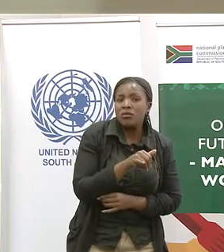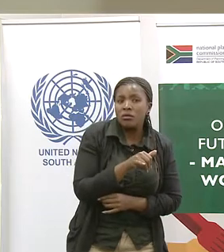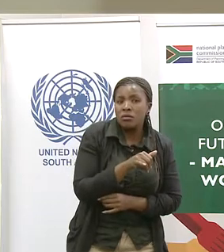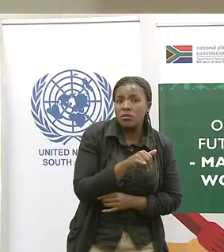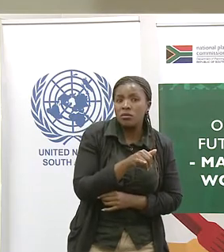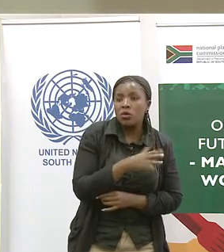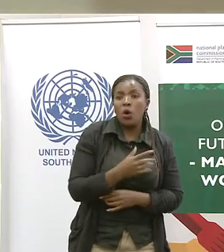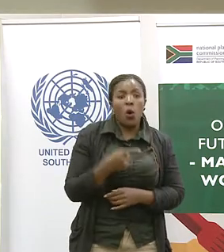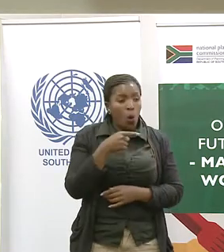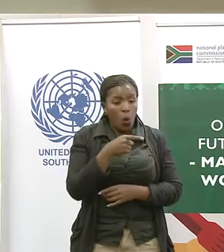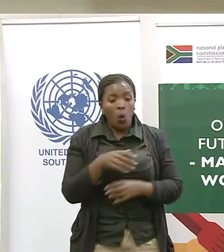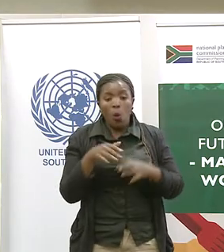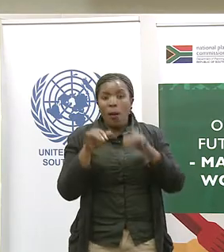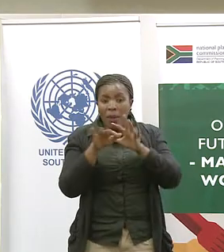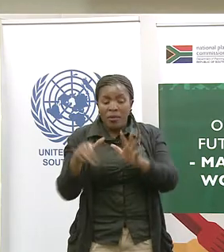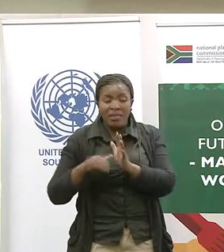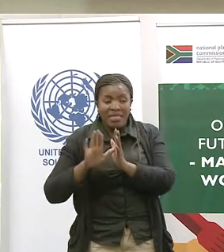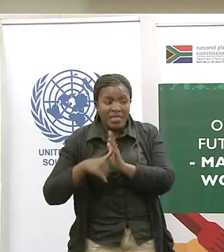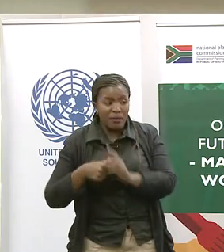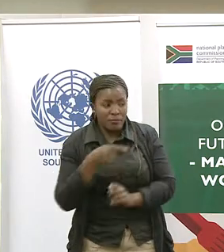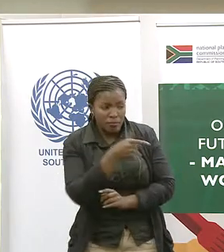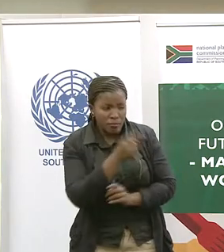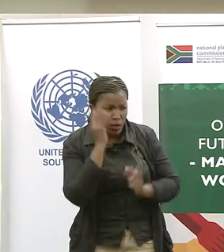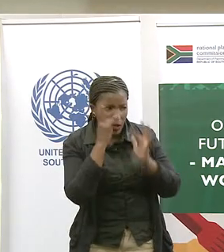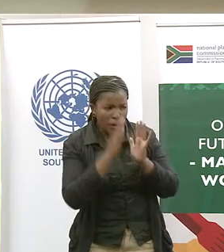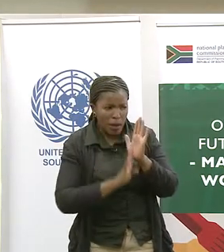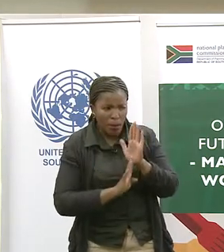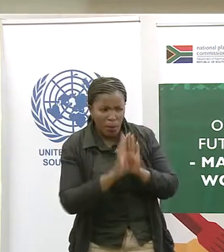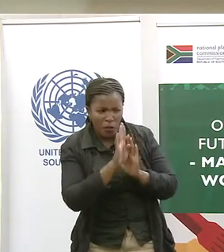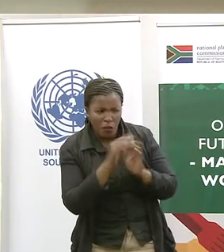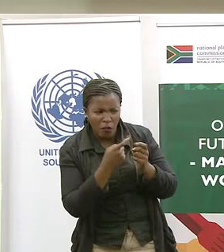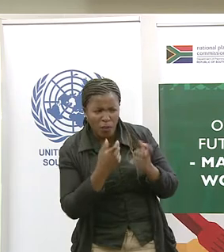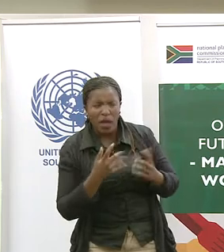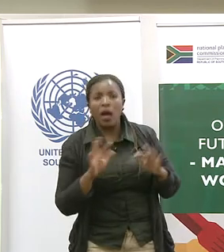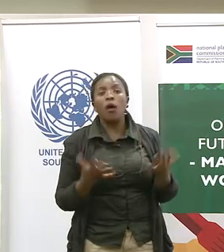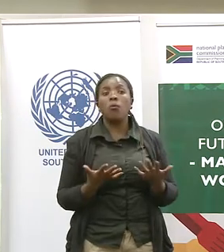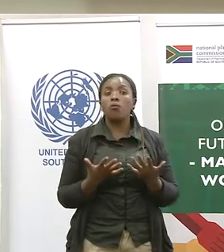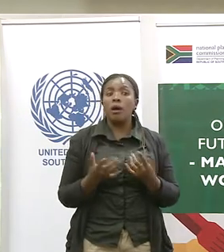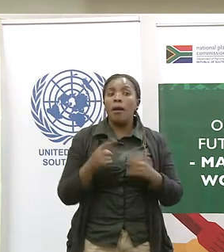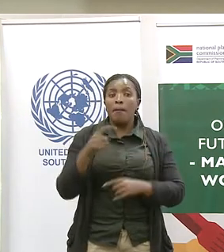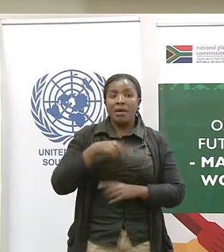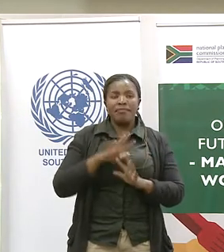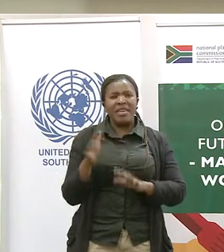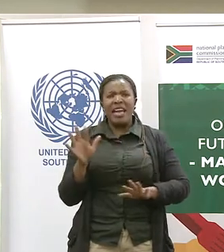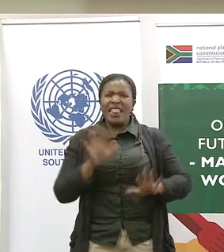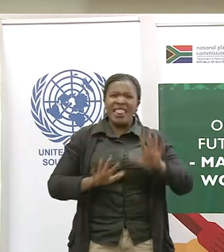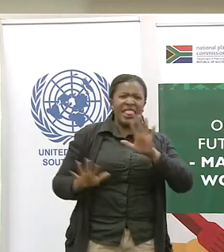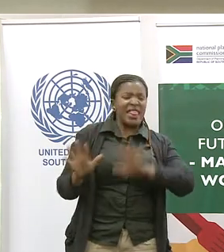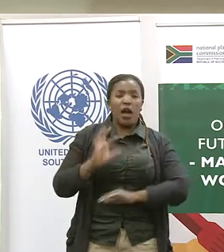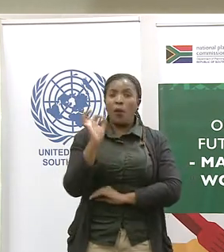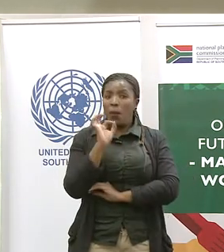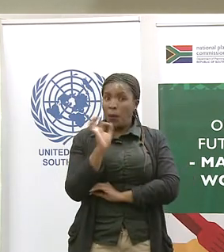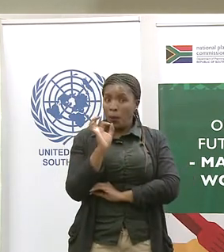disabilities improved as a result of it? Now, I have no doubt that many of us here